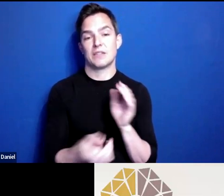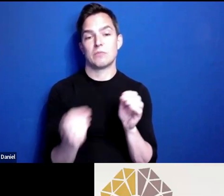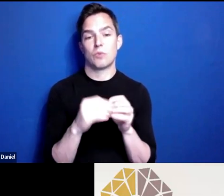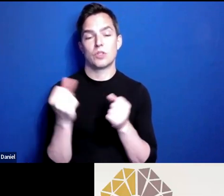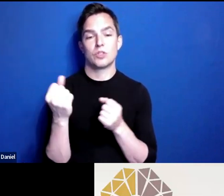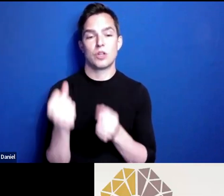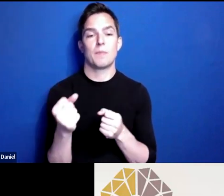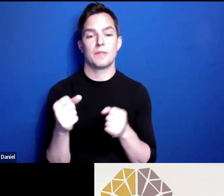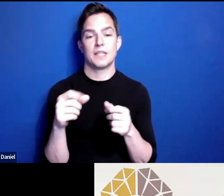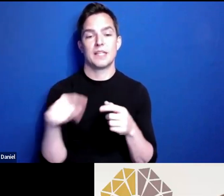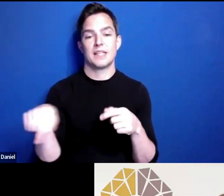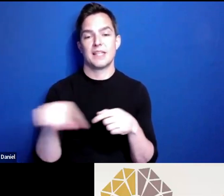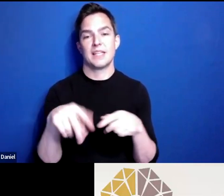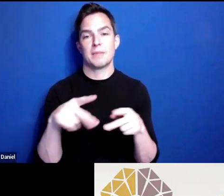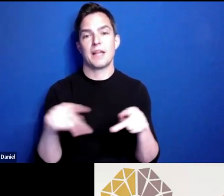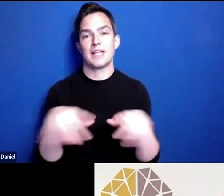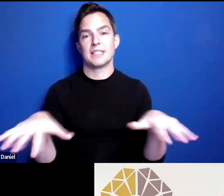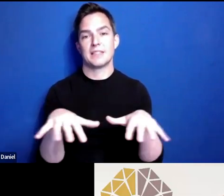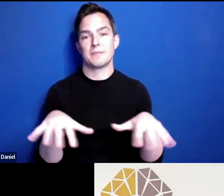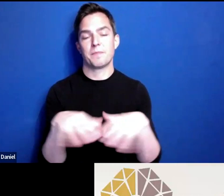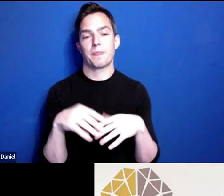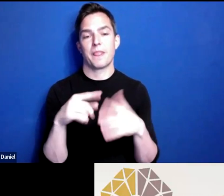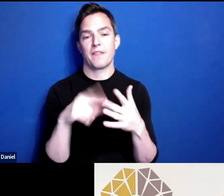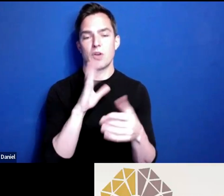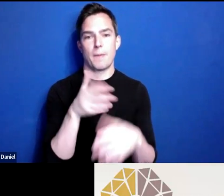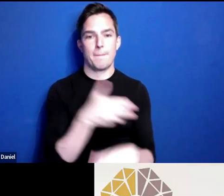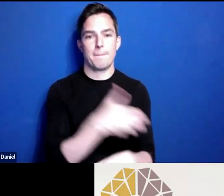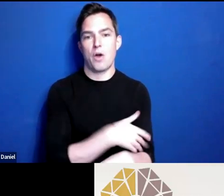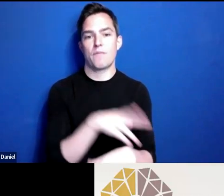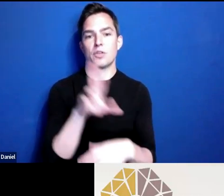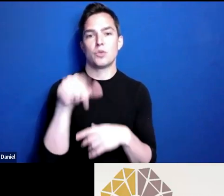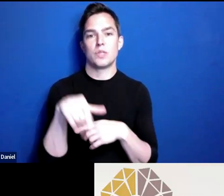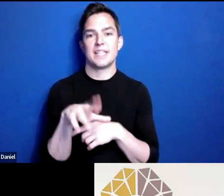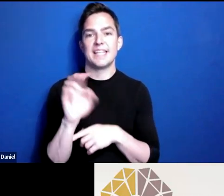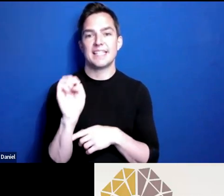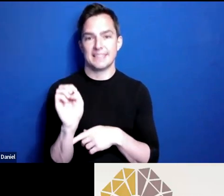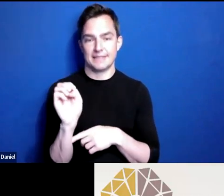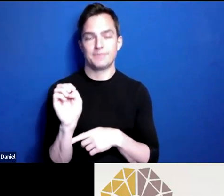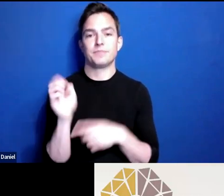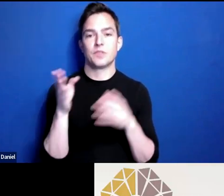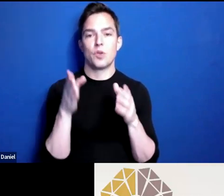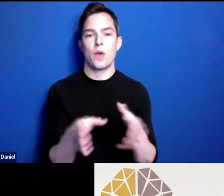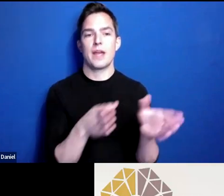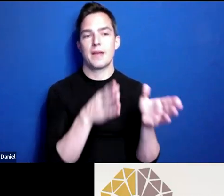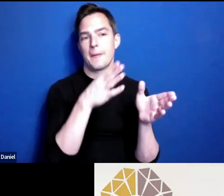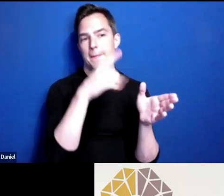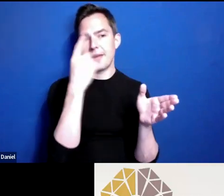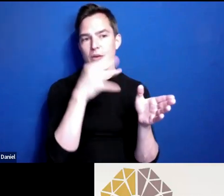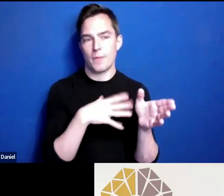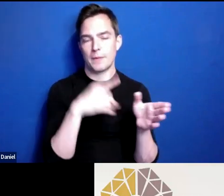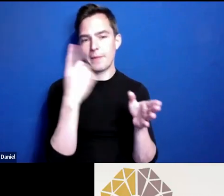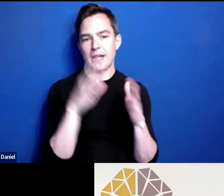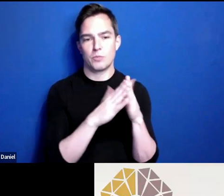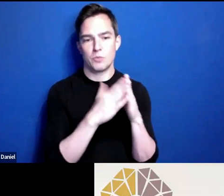in these spaces, because they are powerful and unique in the way in which Black women and Black communities and